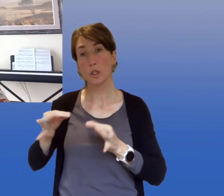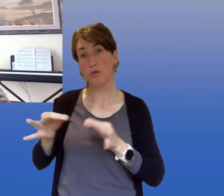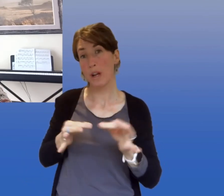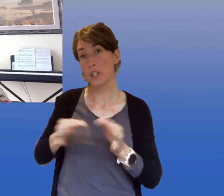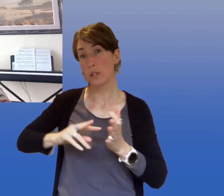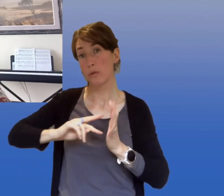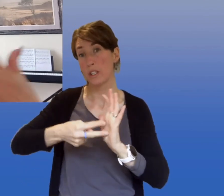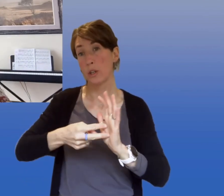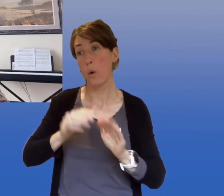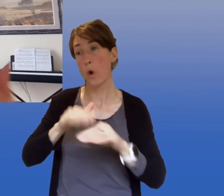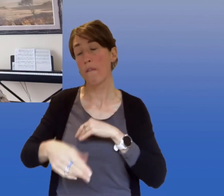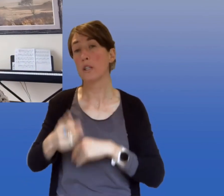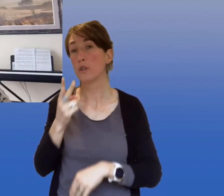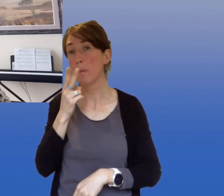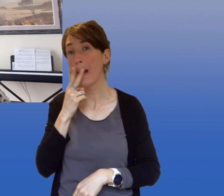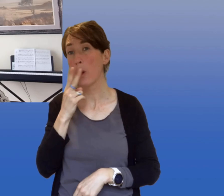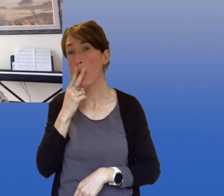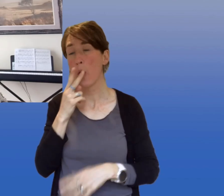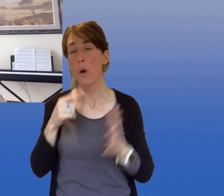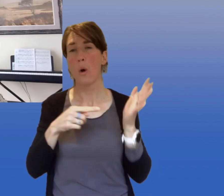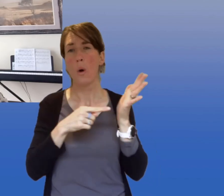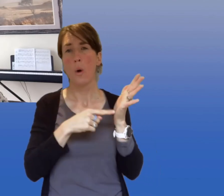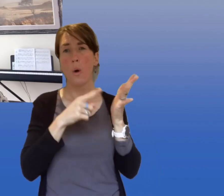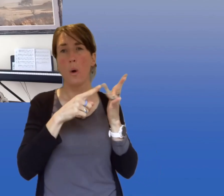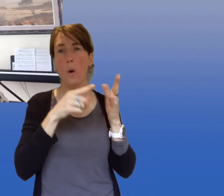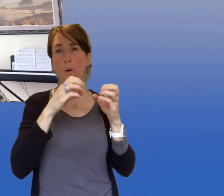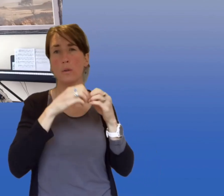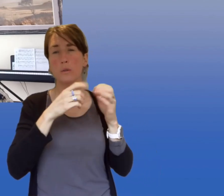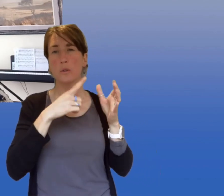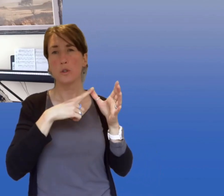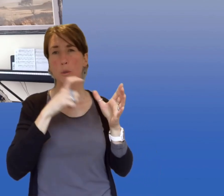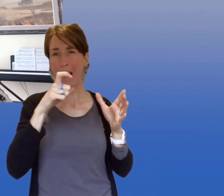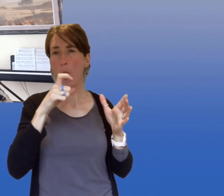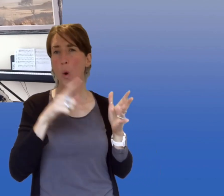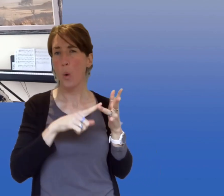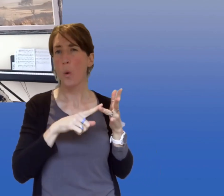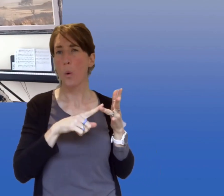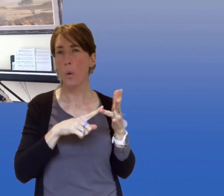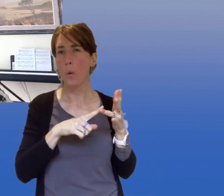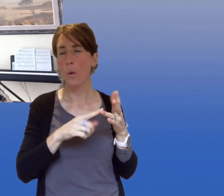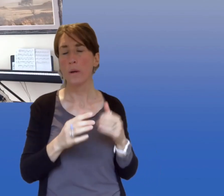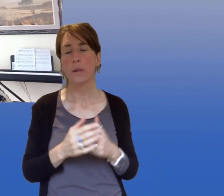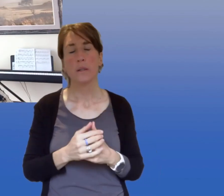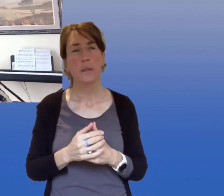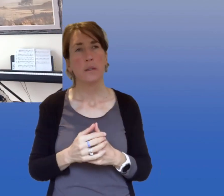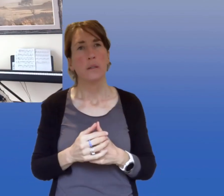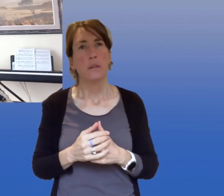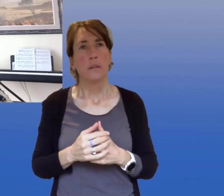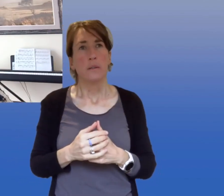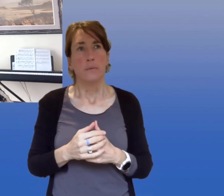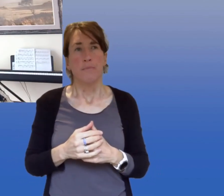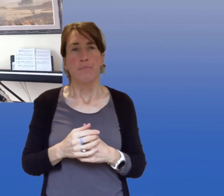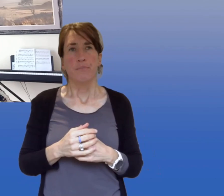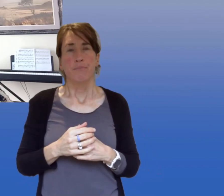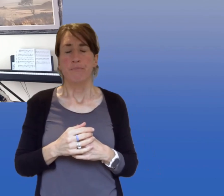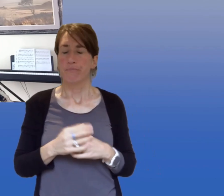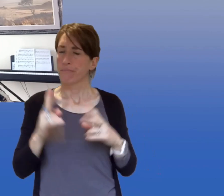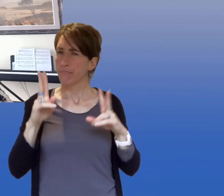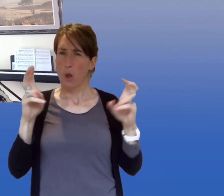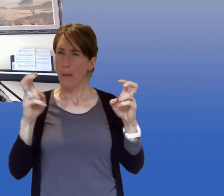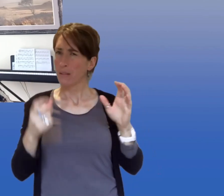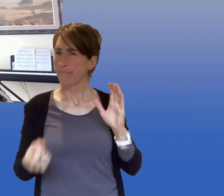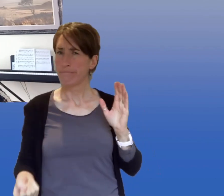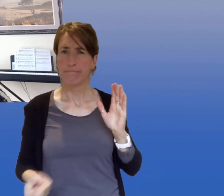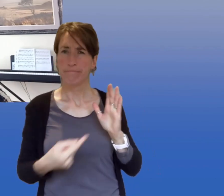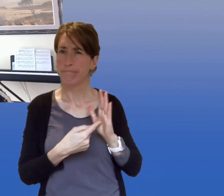is a strategy that comes around on a cyclical basis. What was great this time was that we broadened that out a bit. So